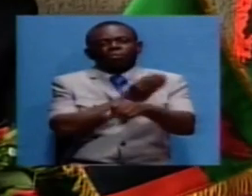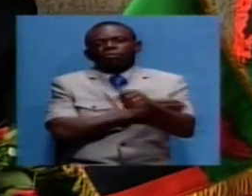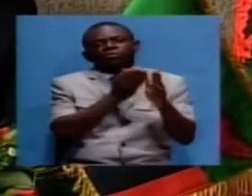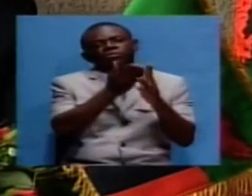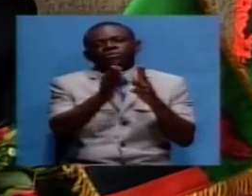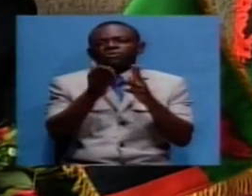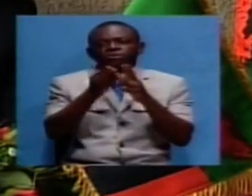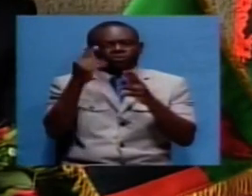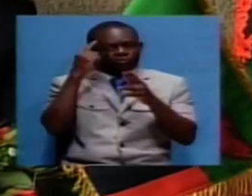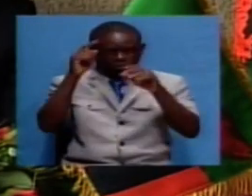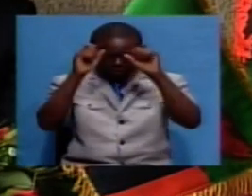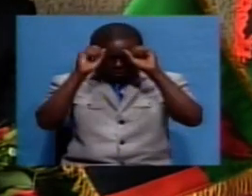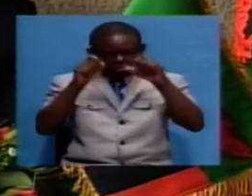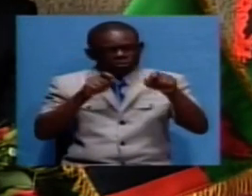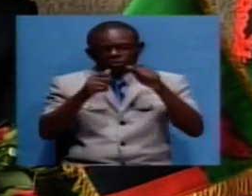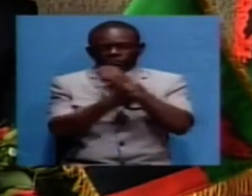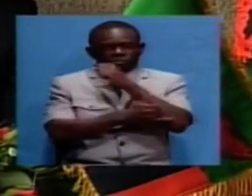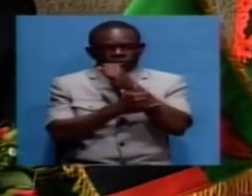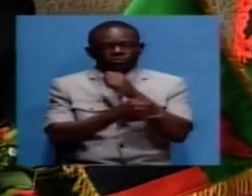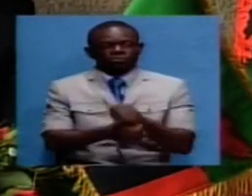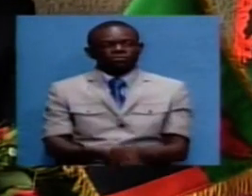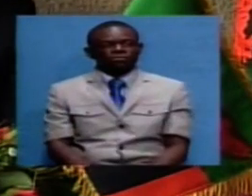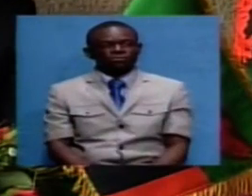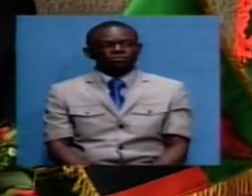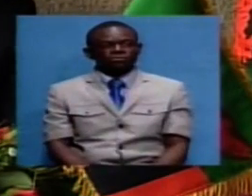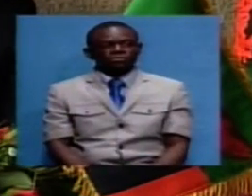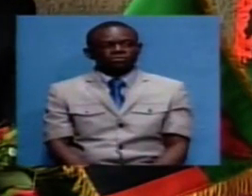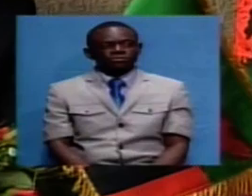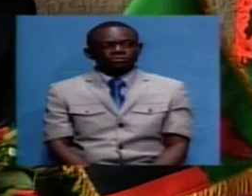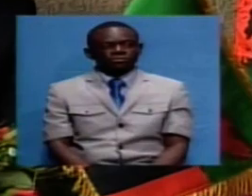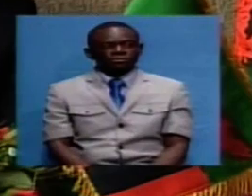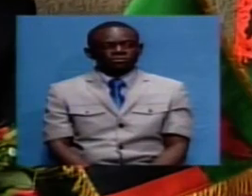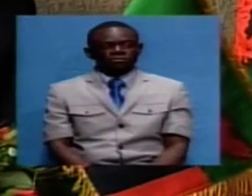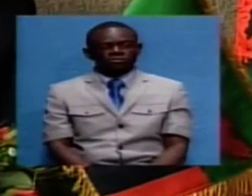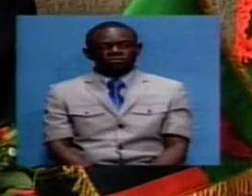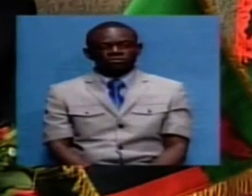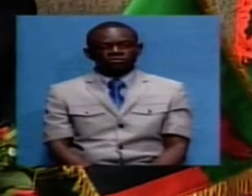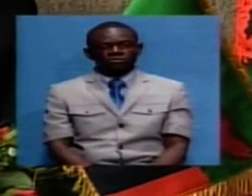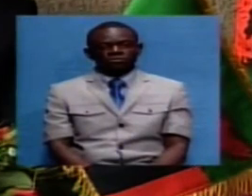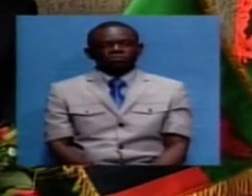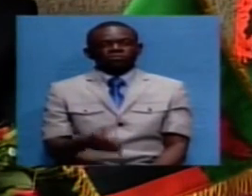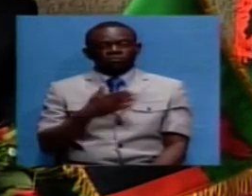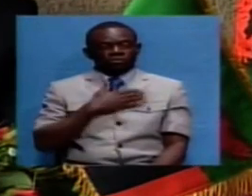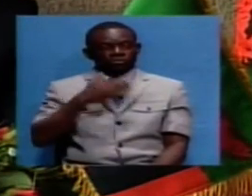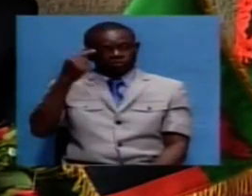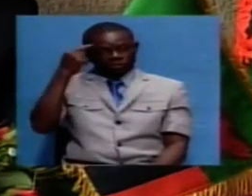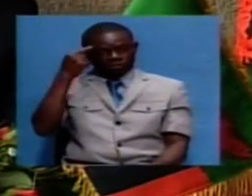these sad events, my government has decided to invoke Article 31.